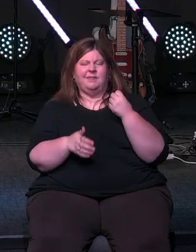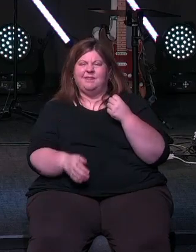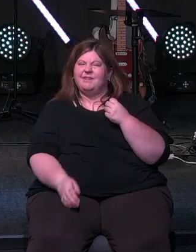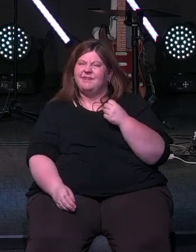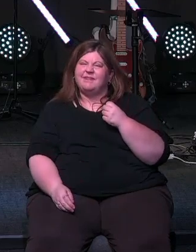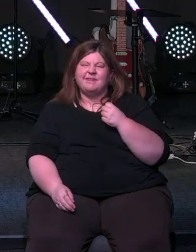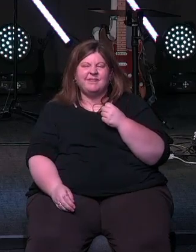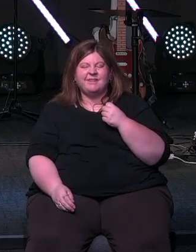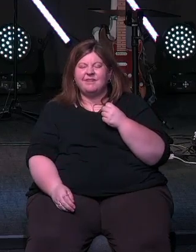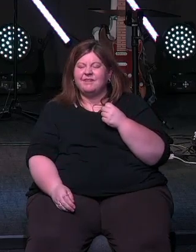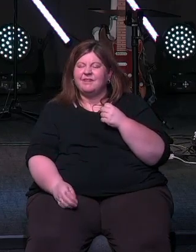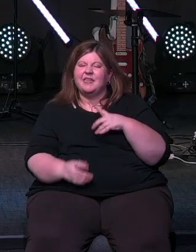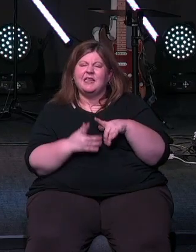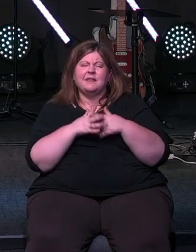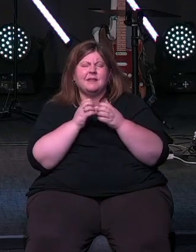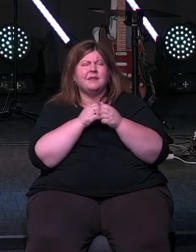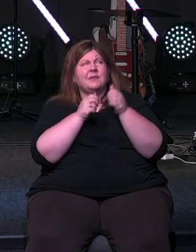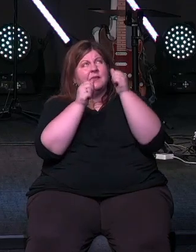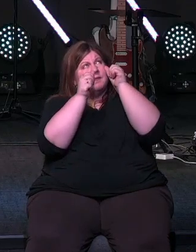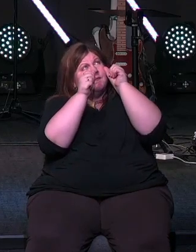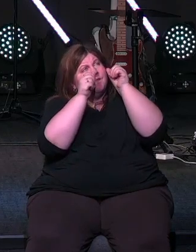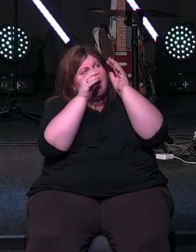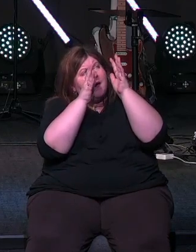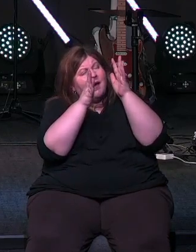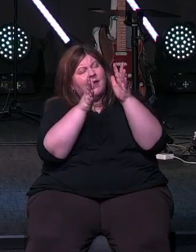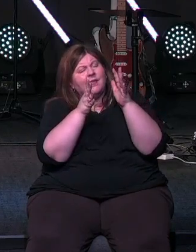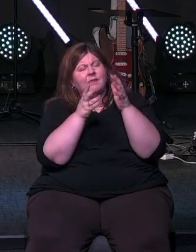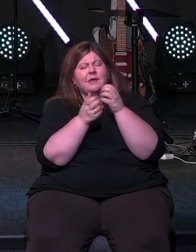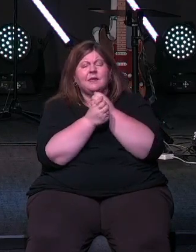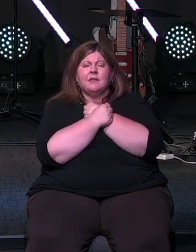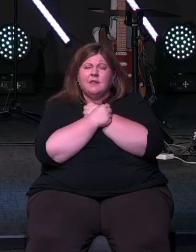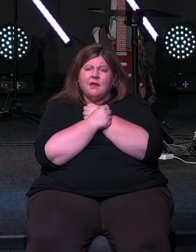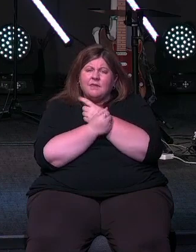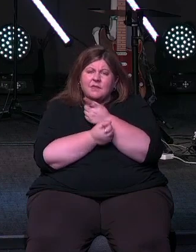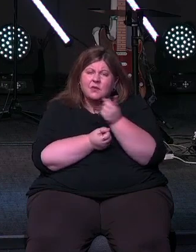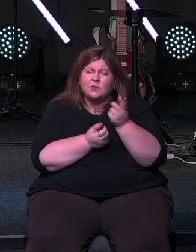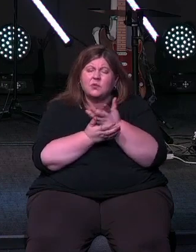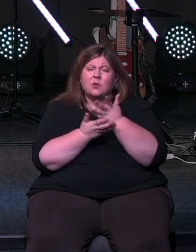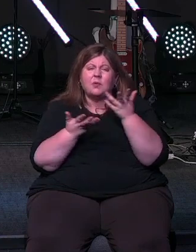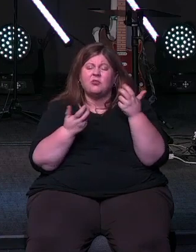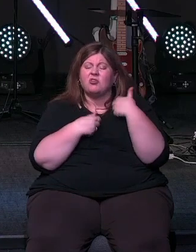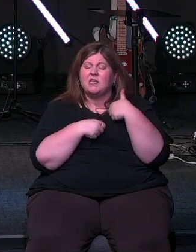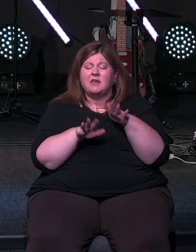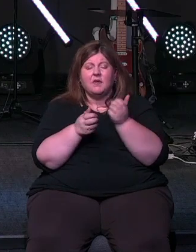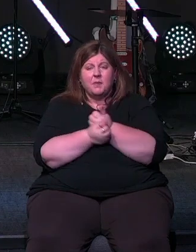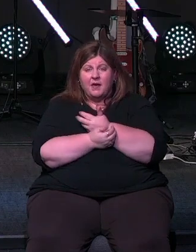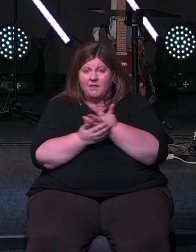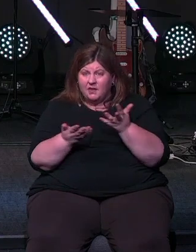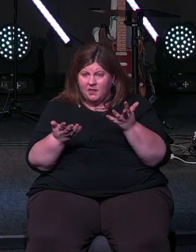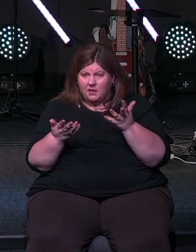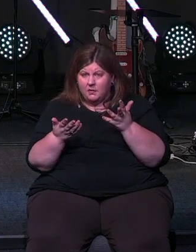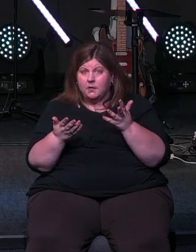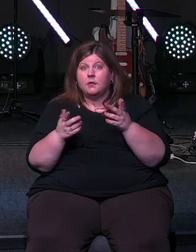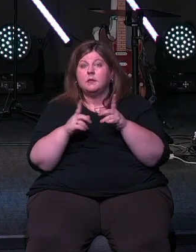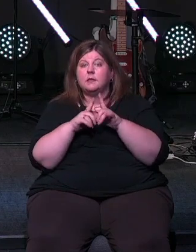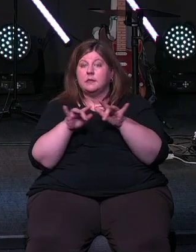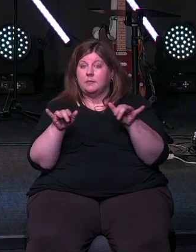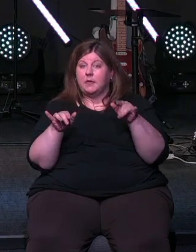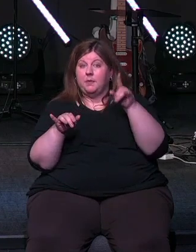with a Father who's so madly in love with you that's willing to sacrifice everything. And then at the same time, a God who is holy and righteous and